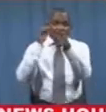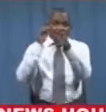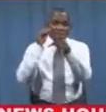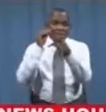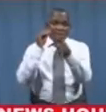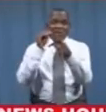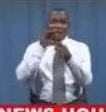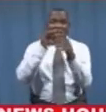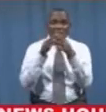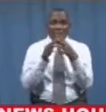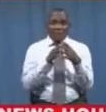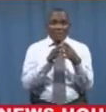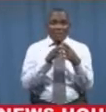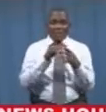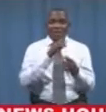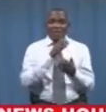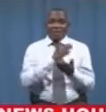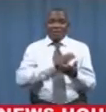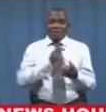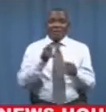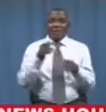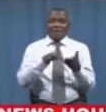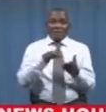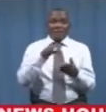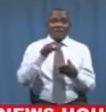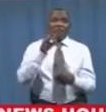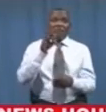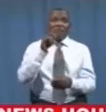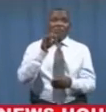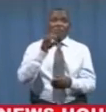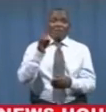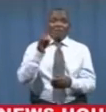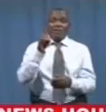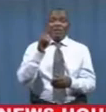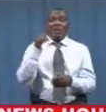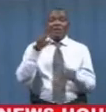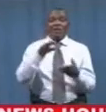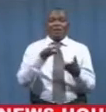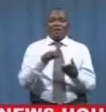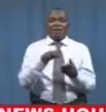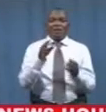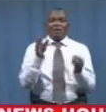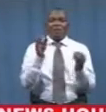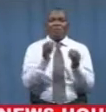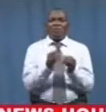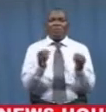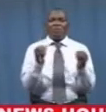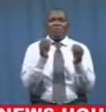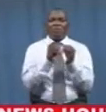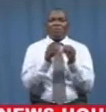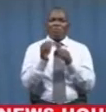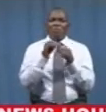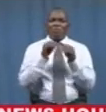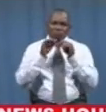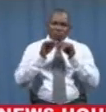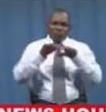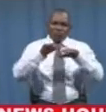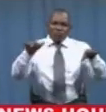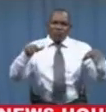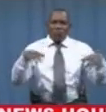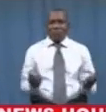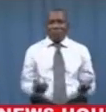of American citizen George Floyd in 2020 attracted widespread global